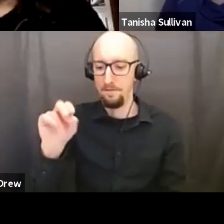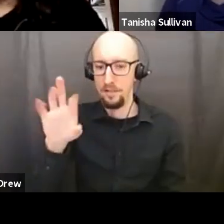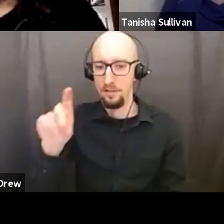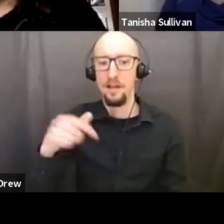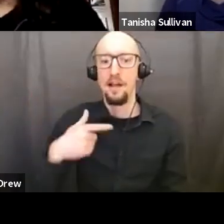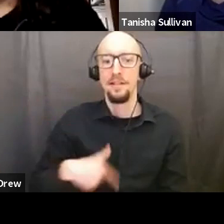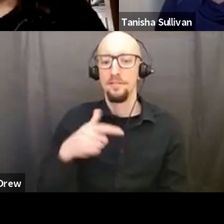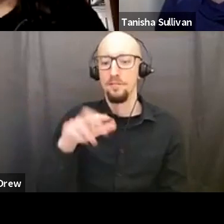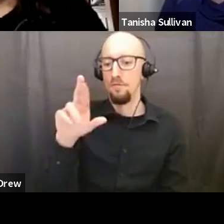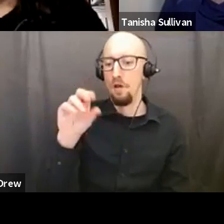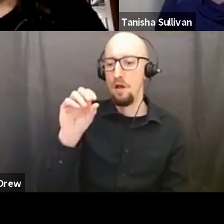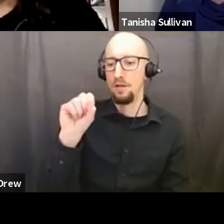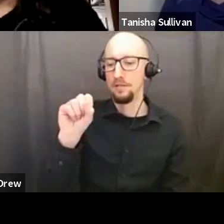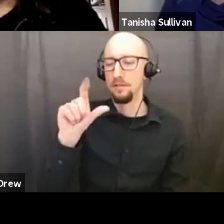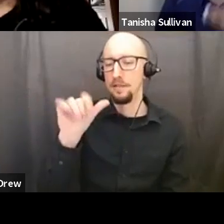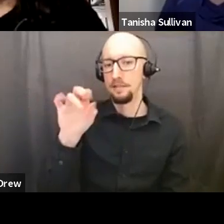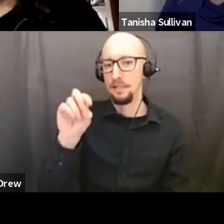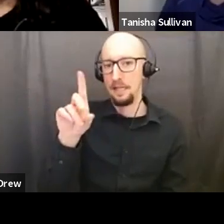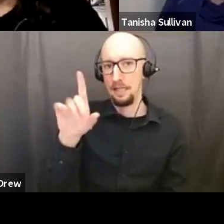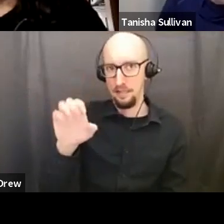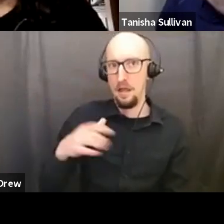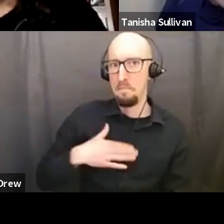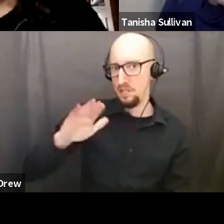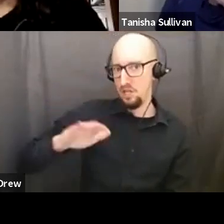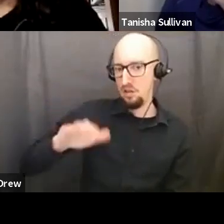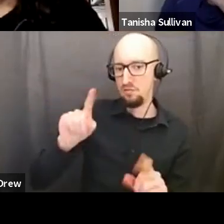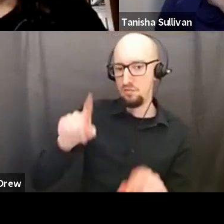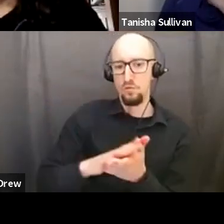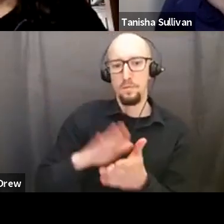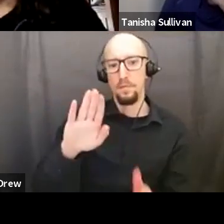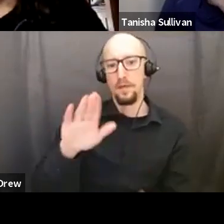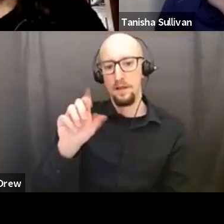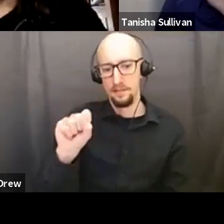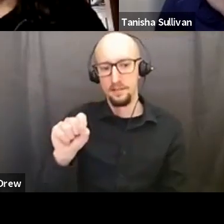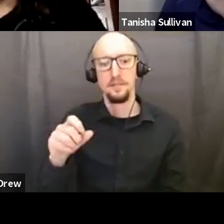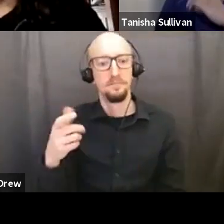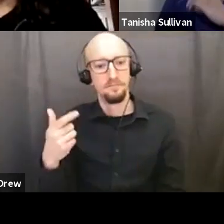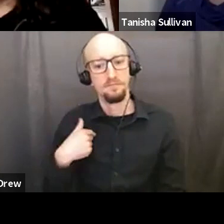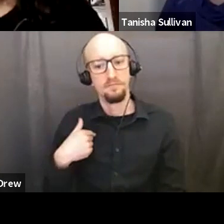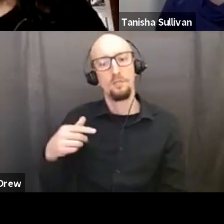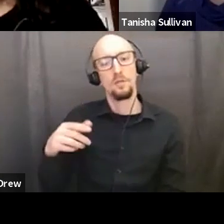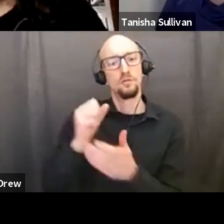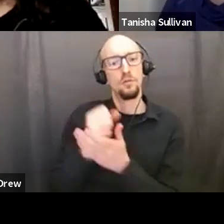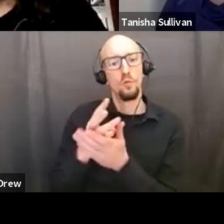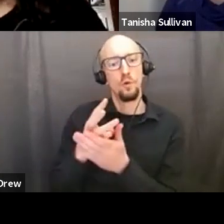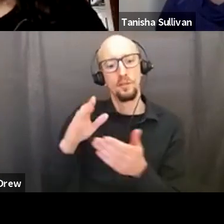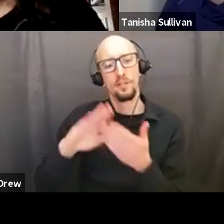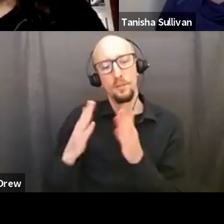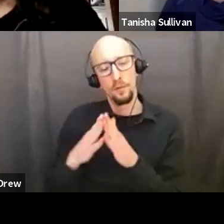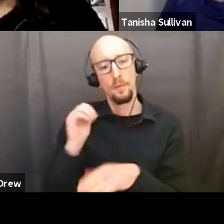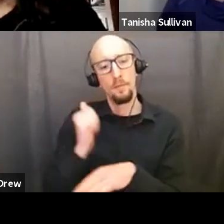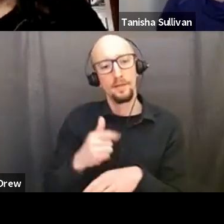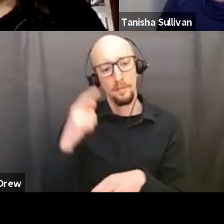the parent of a child at BLS and professionally have been a clinical social worker in community-based mental health services for over